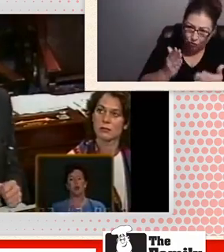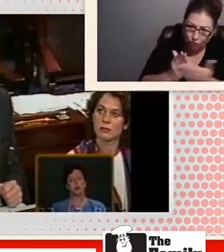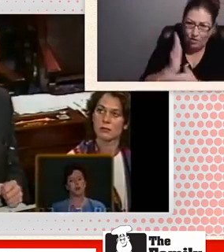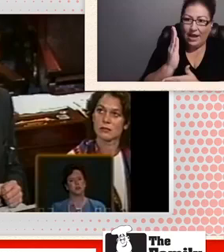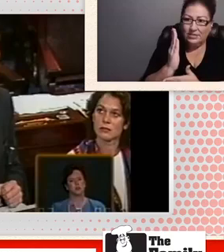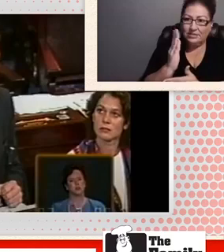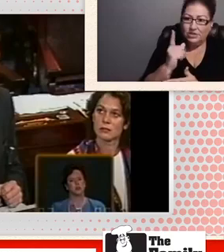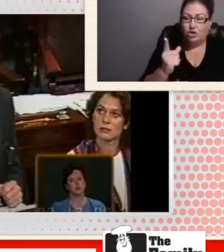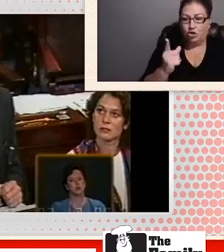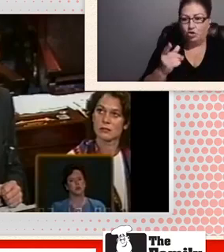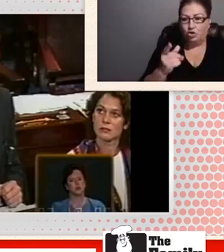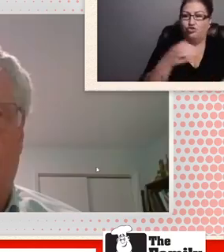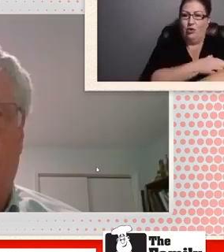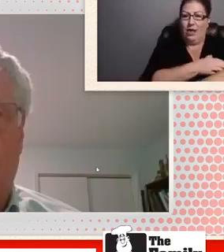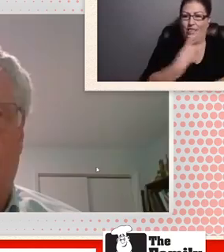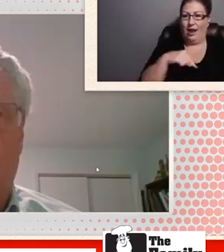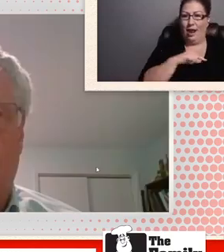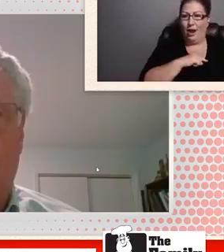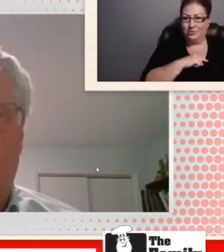ours.